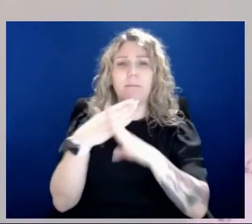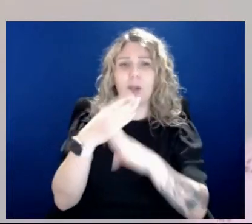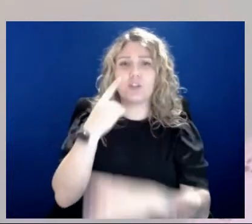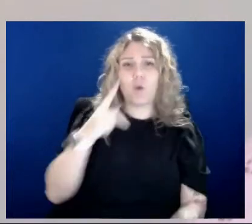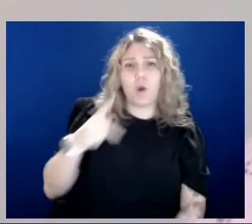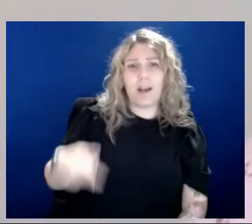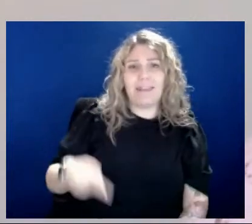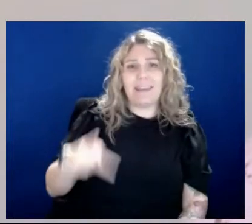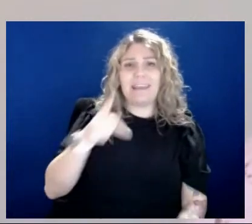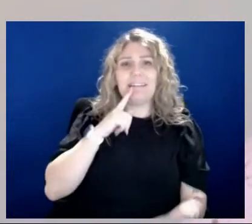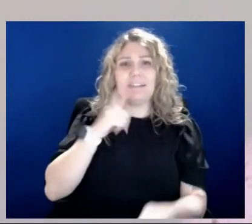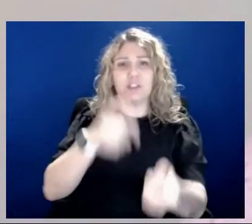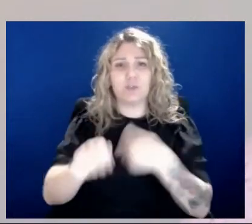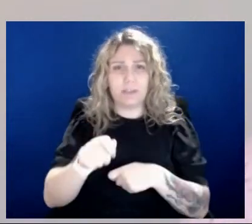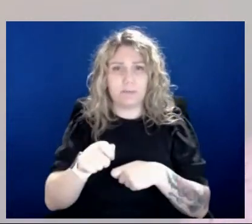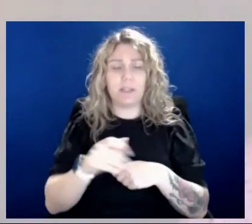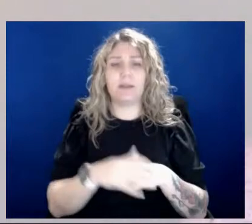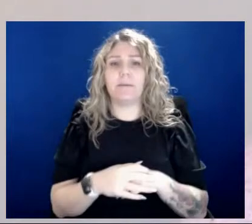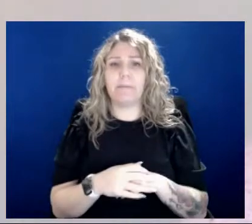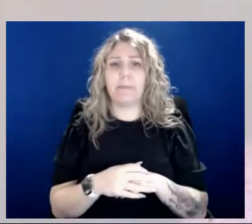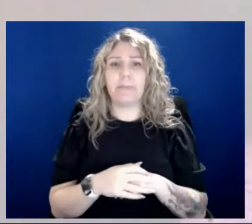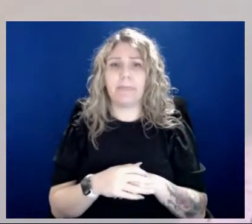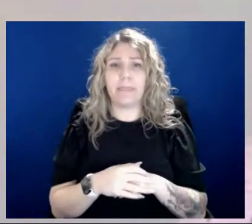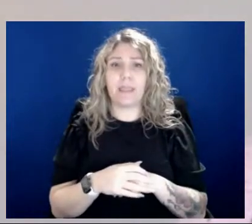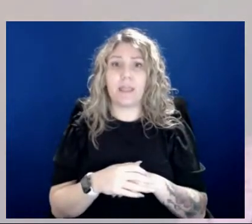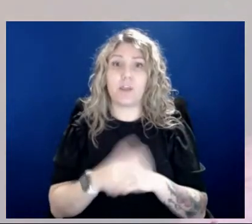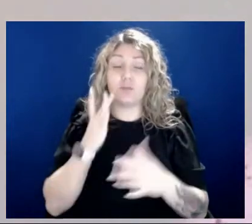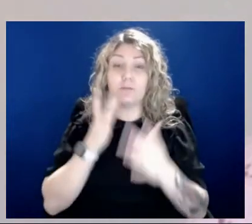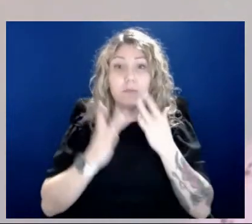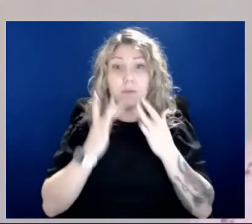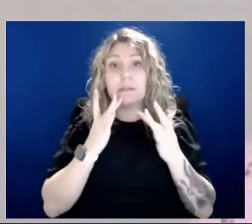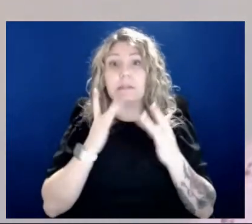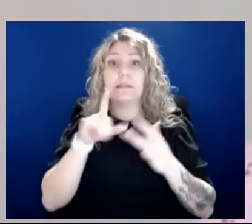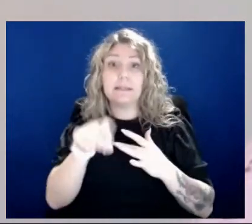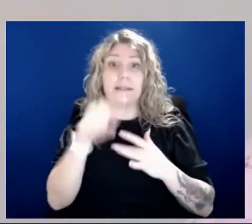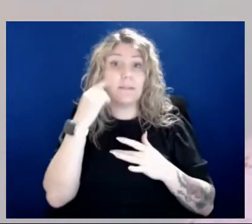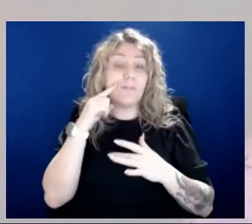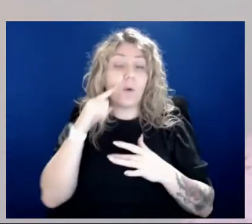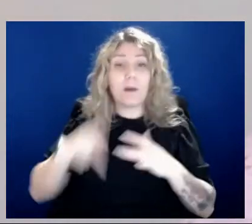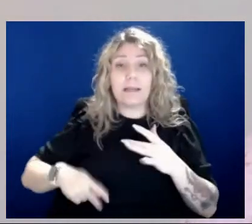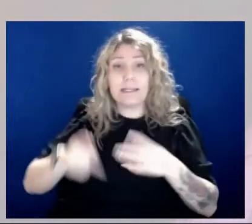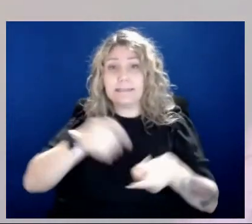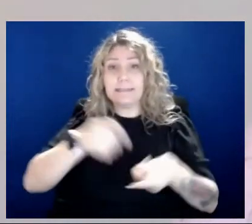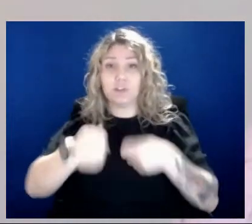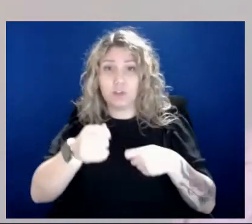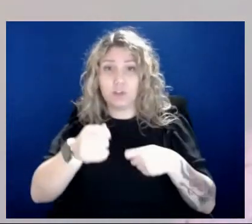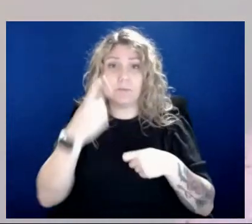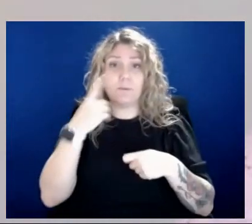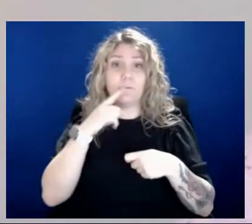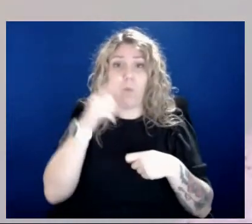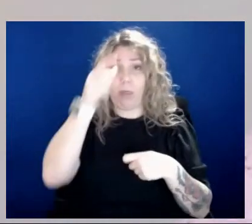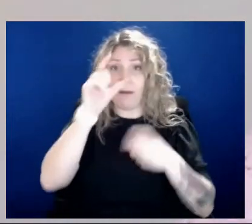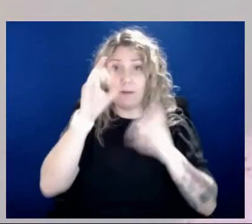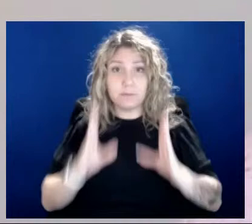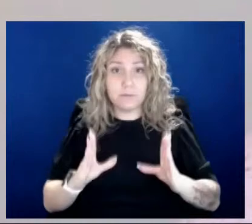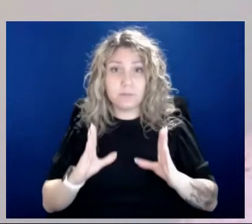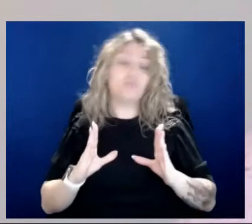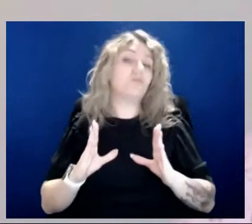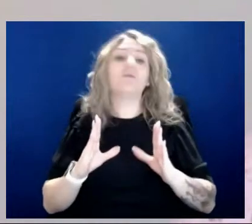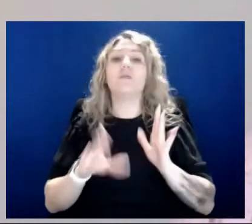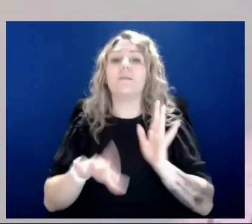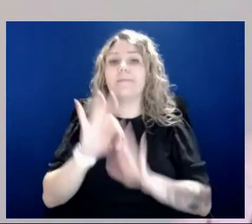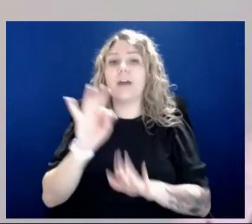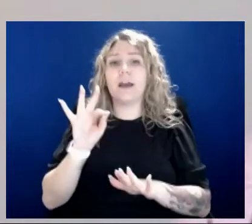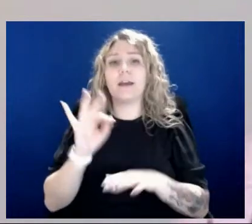because there is a disparate use of kidney transplantation for Latinos. And we're finding that definitely